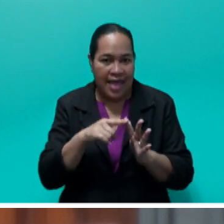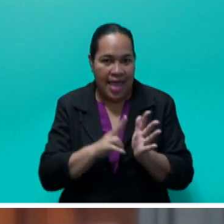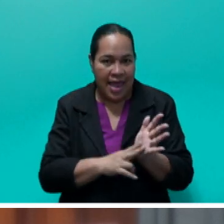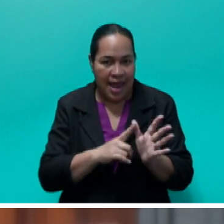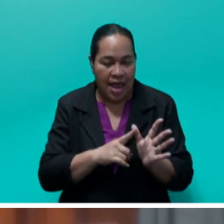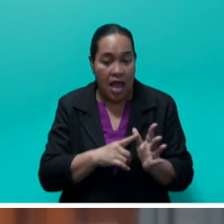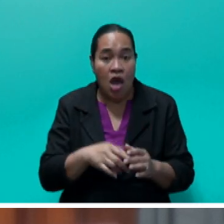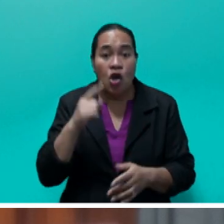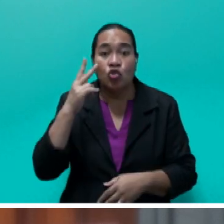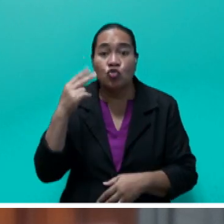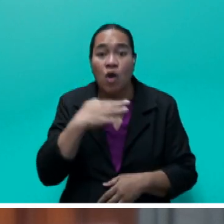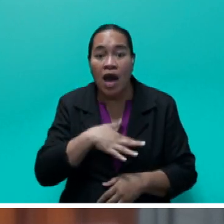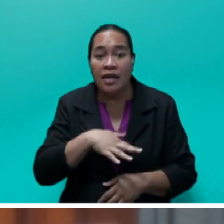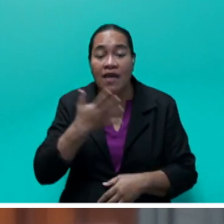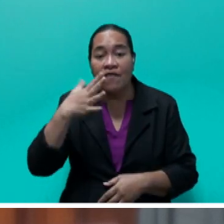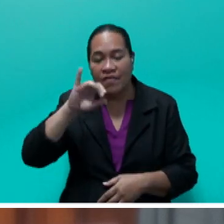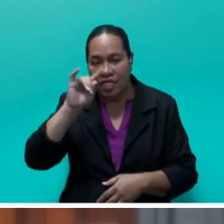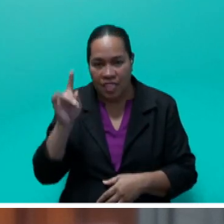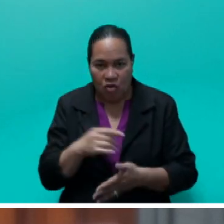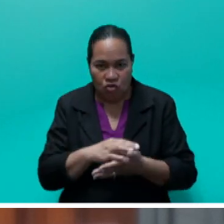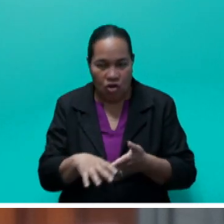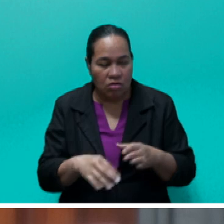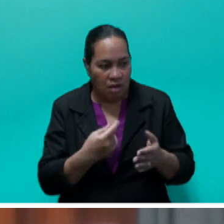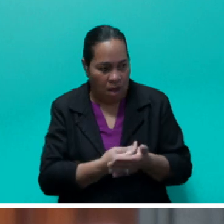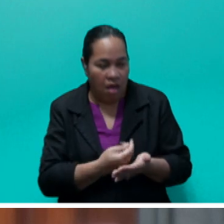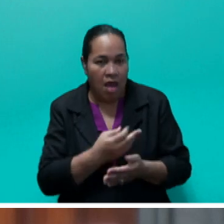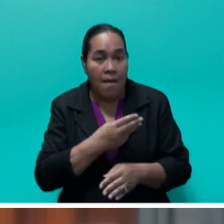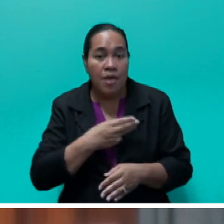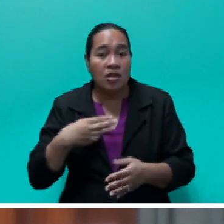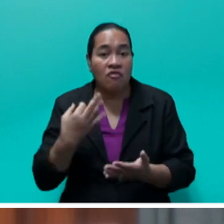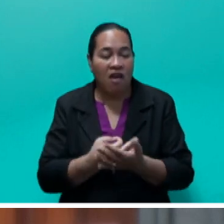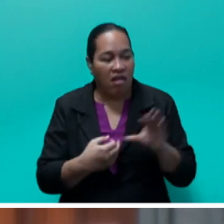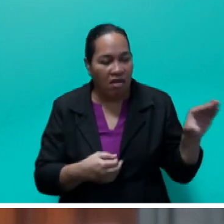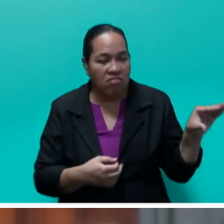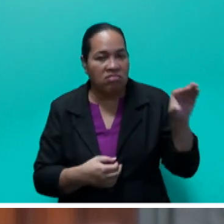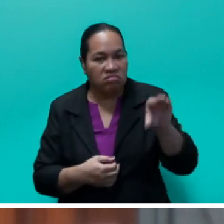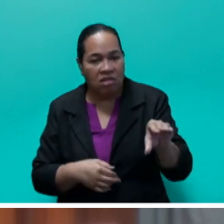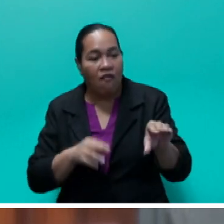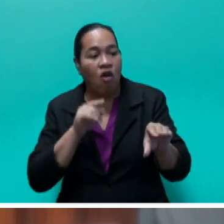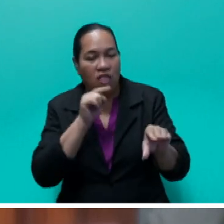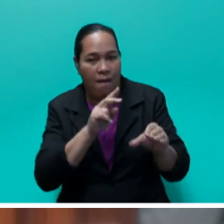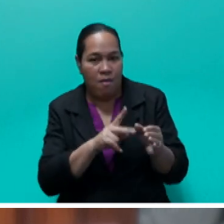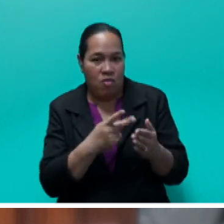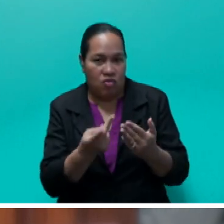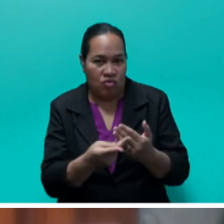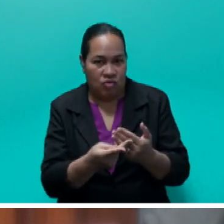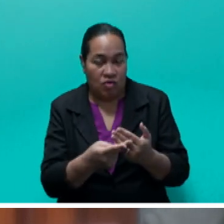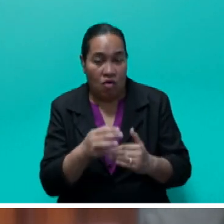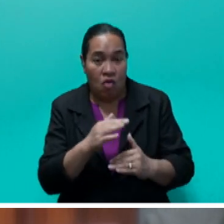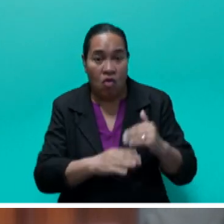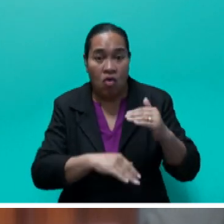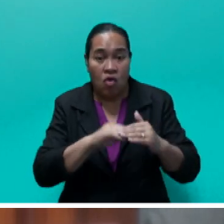additional grant to Fiji Pine Trust from the Ministry of Finance. This will be for the construction of the